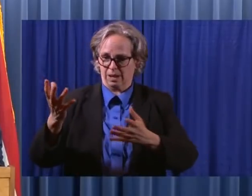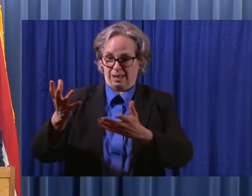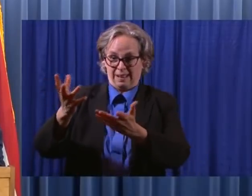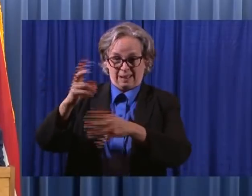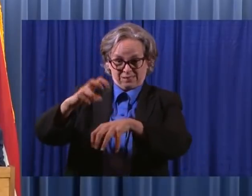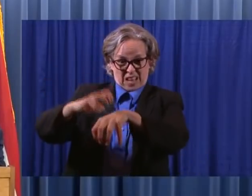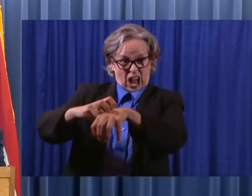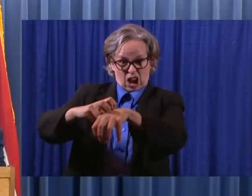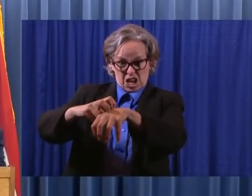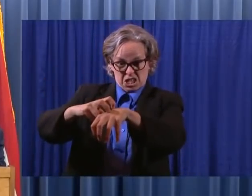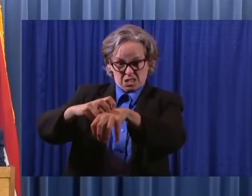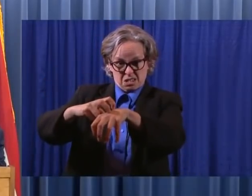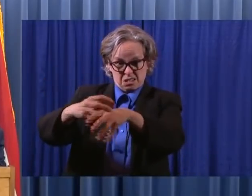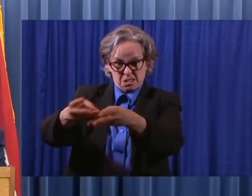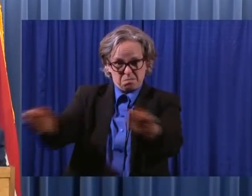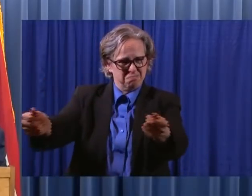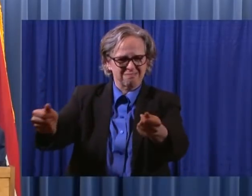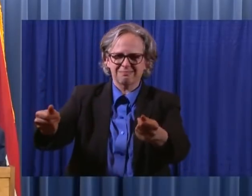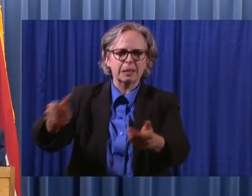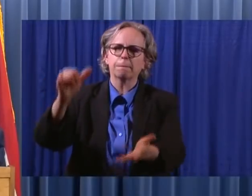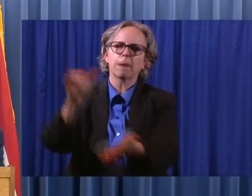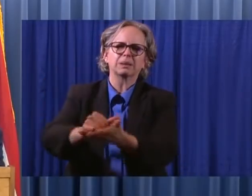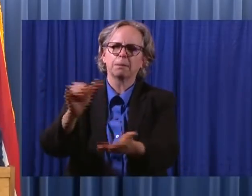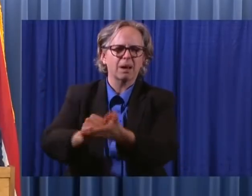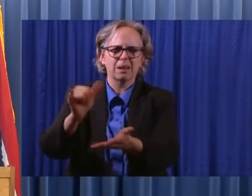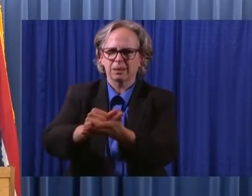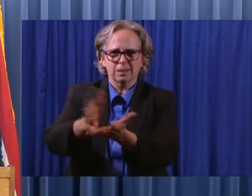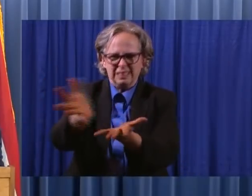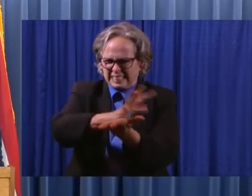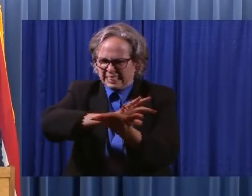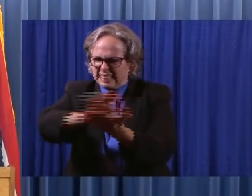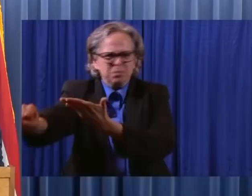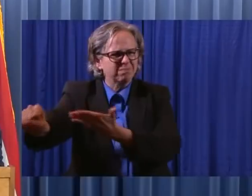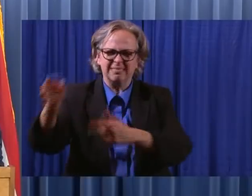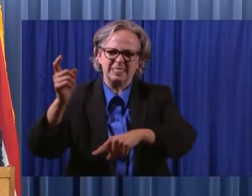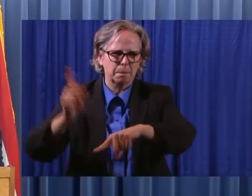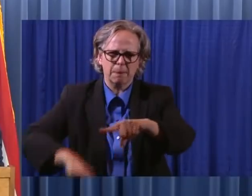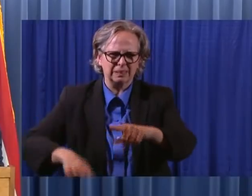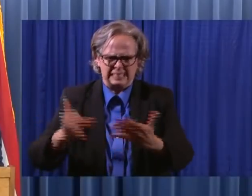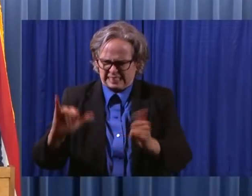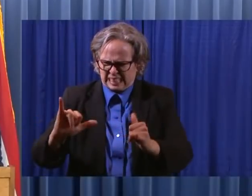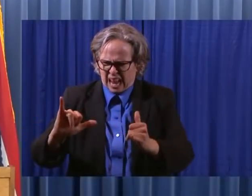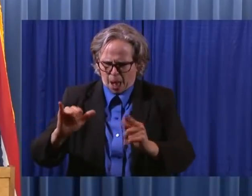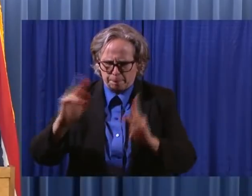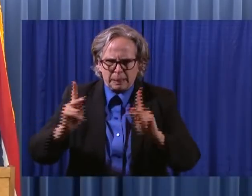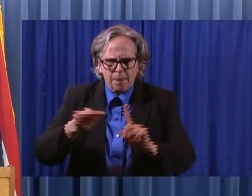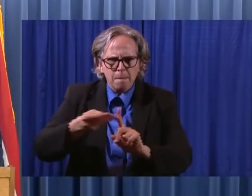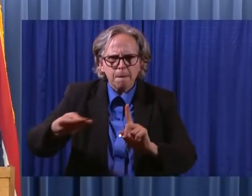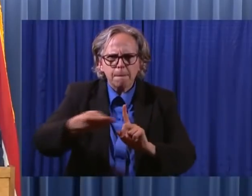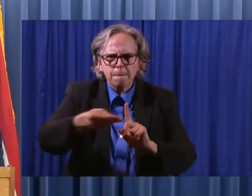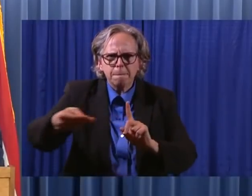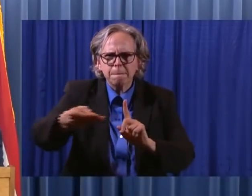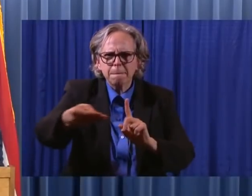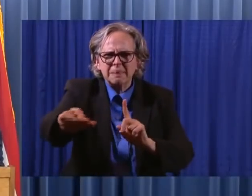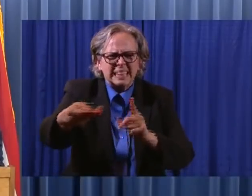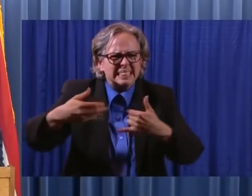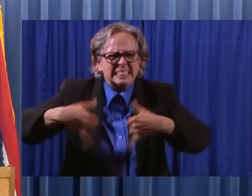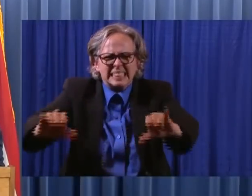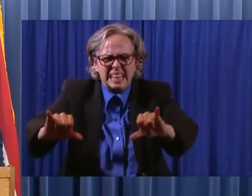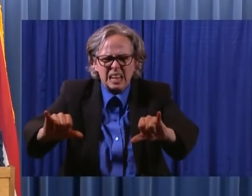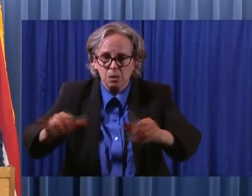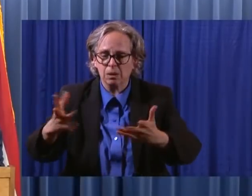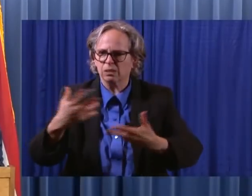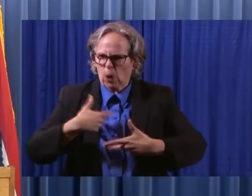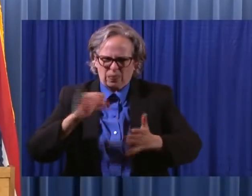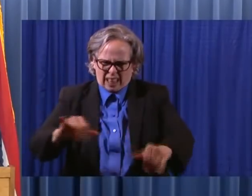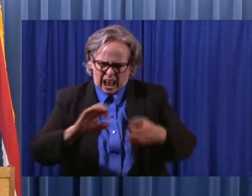who are potentially at risk of becoming infected. And so this really highlights the importance in every community to